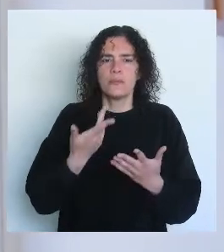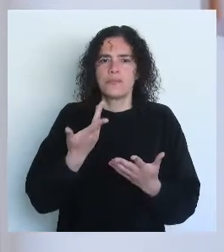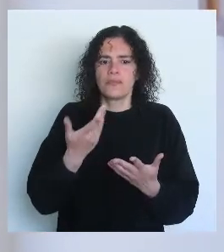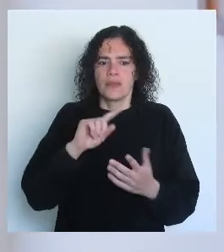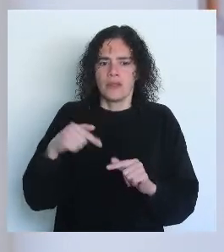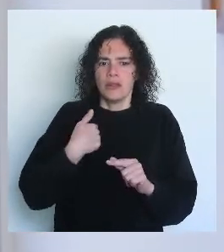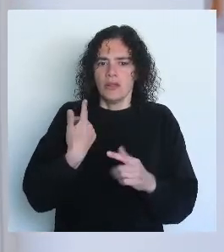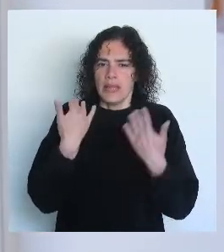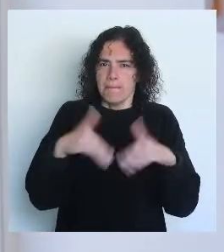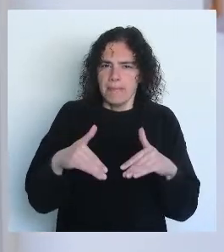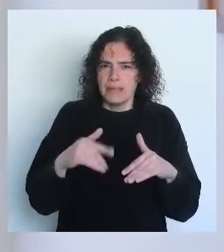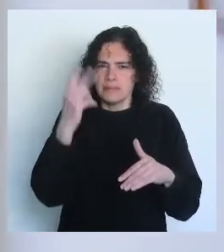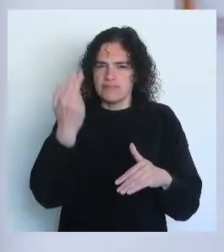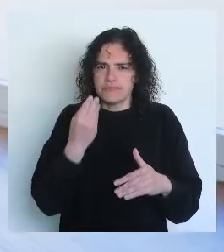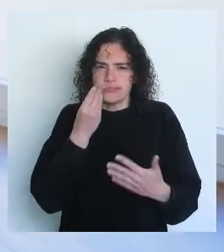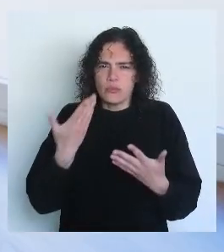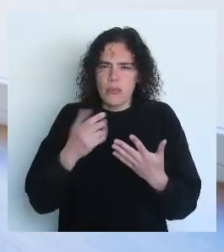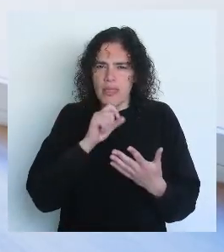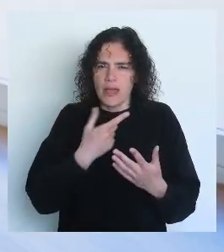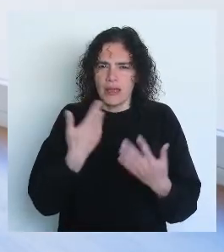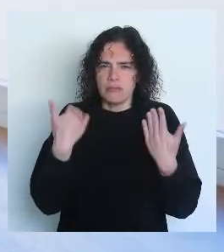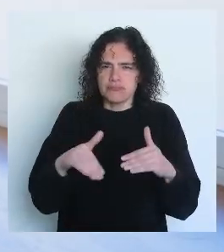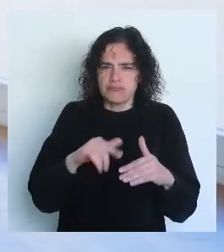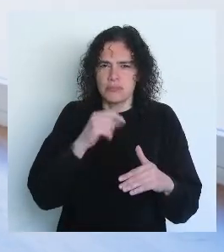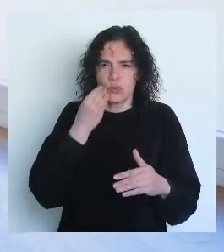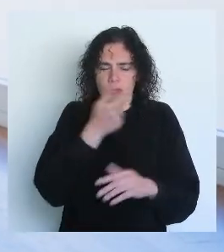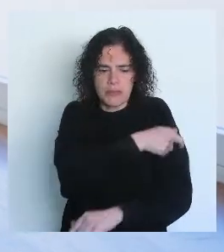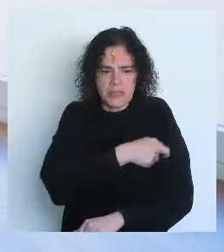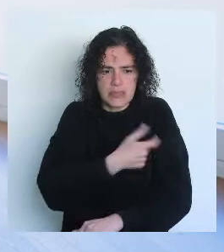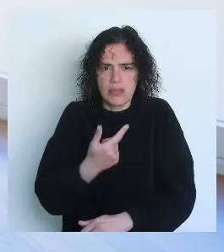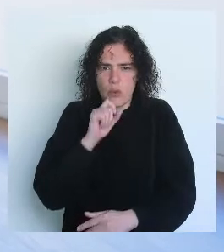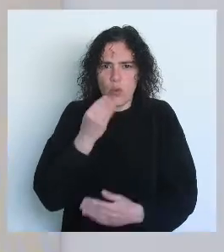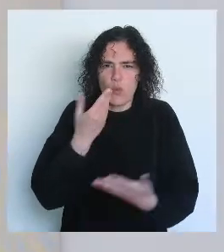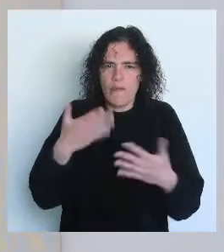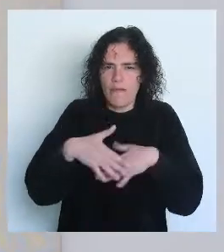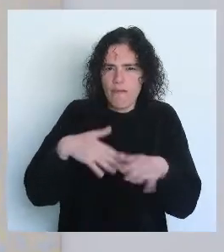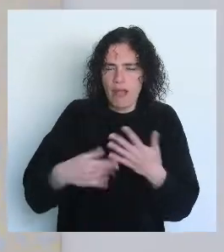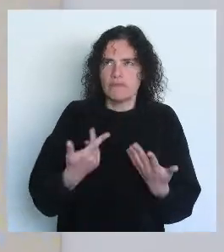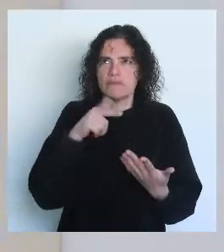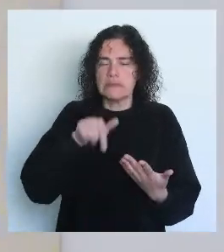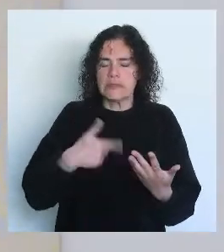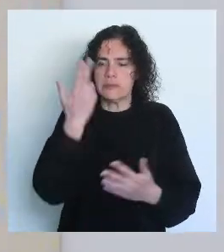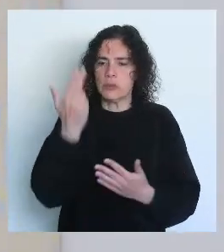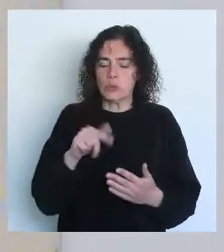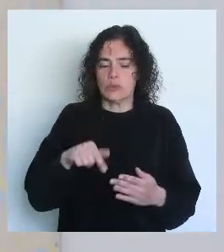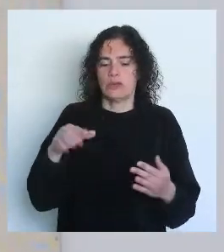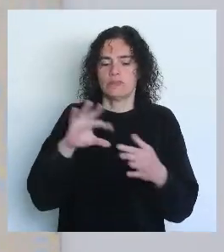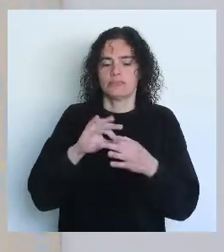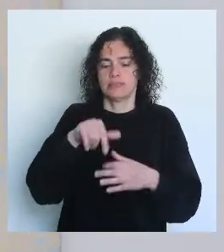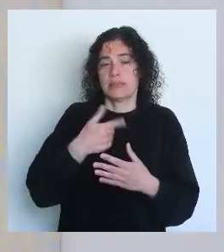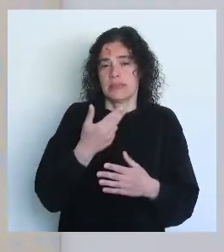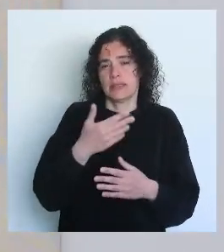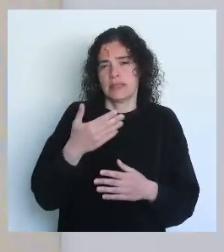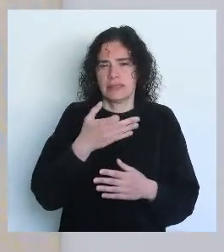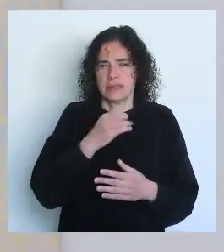you push the limit of painting? How do you push the limit of representation? Here, in this painting from